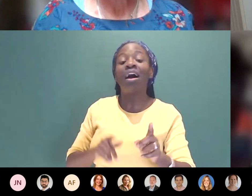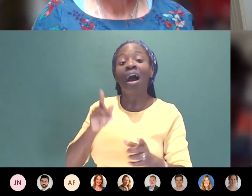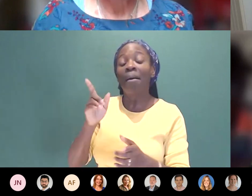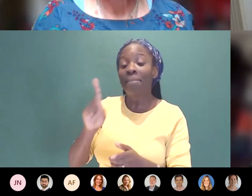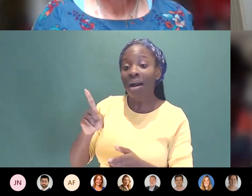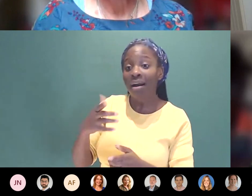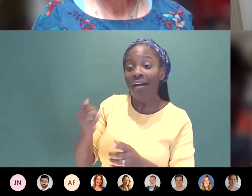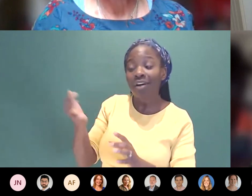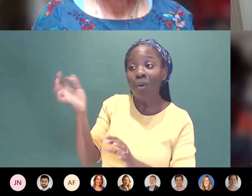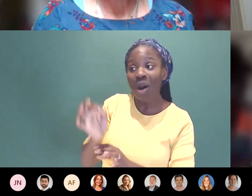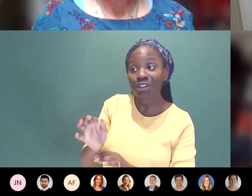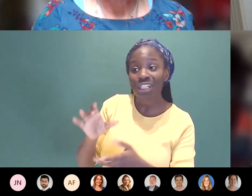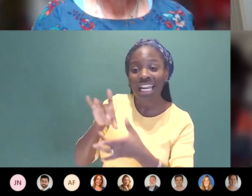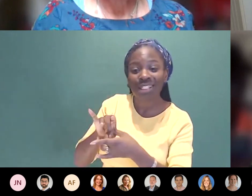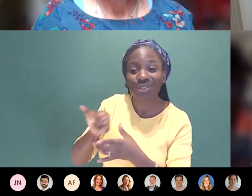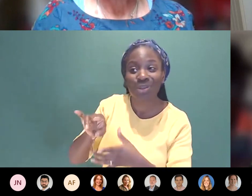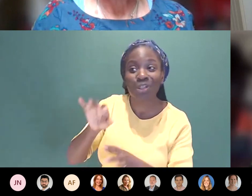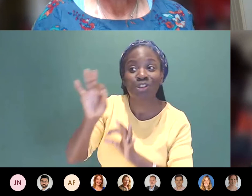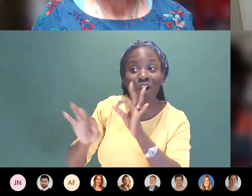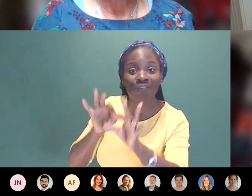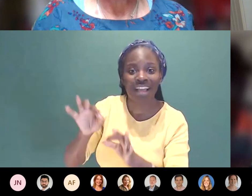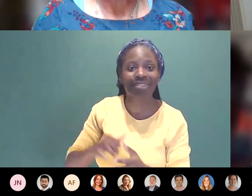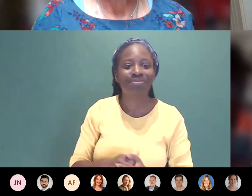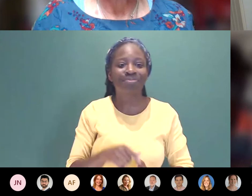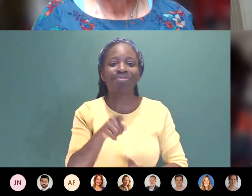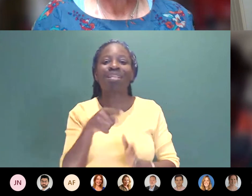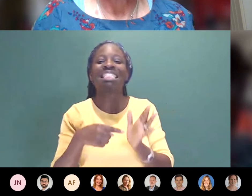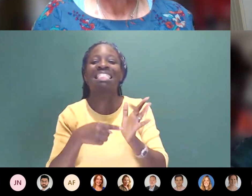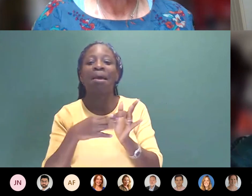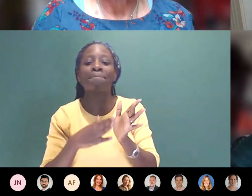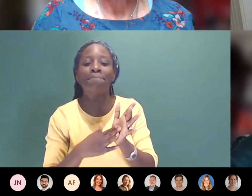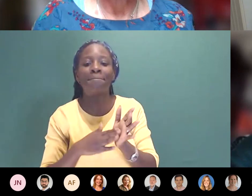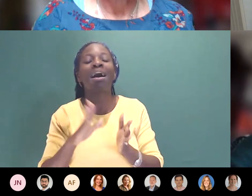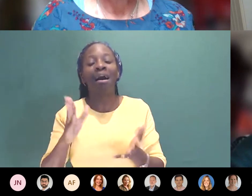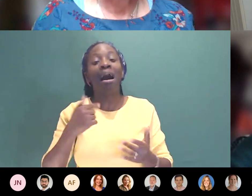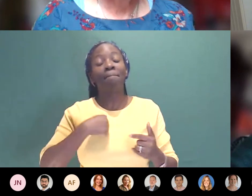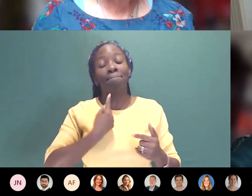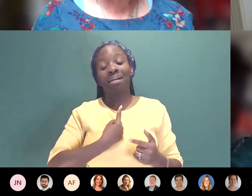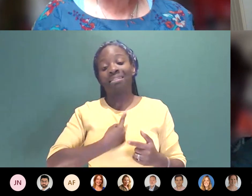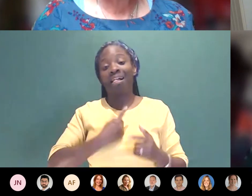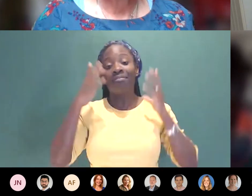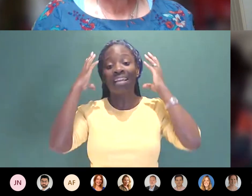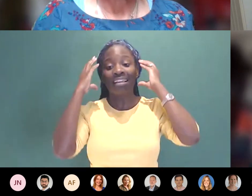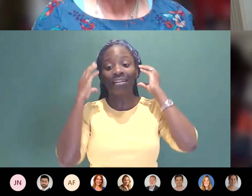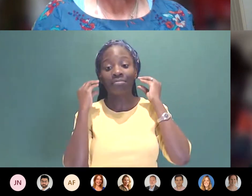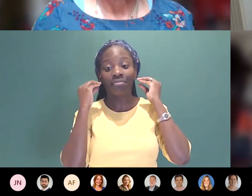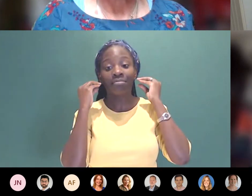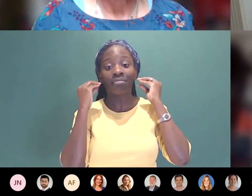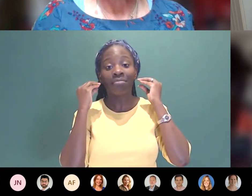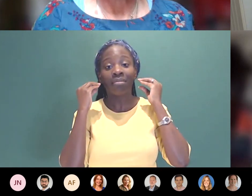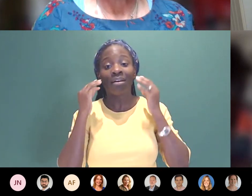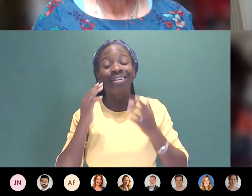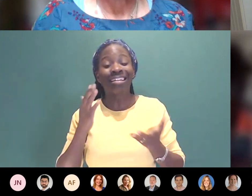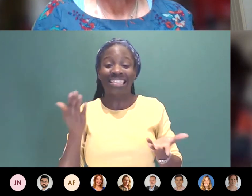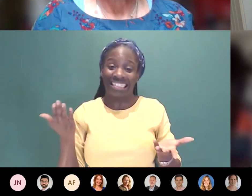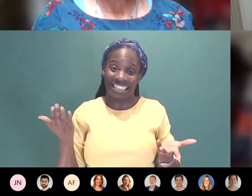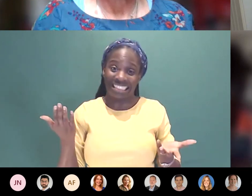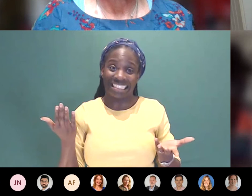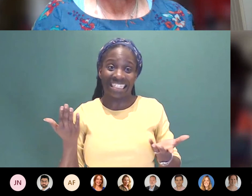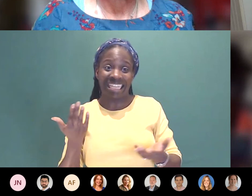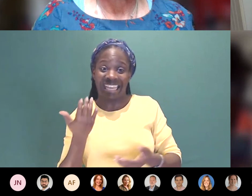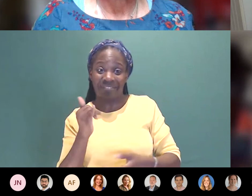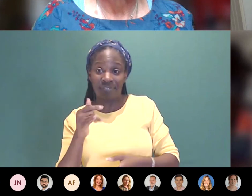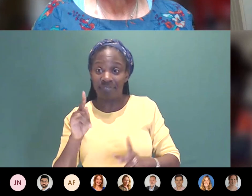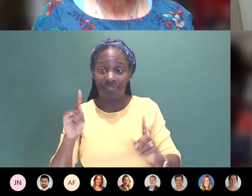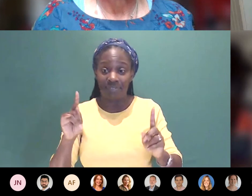we? It's been a problem for me too, because I'm hearing impaired. So even if you are unable to hear at